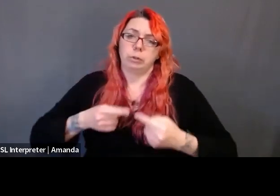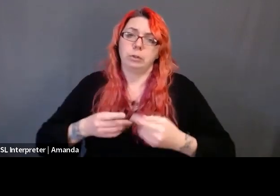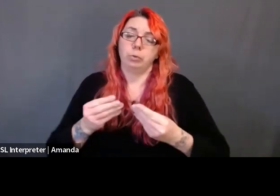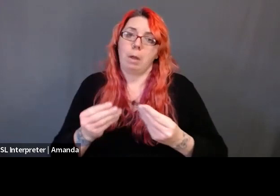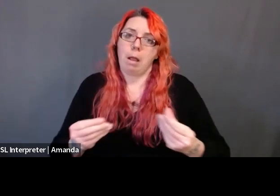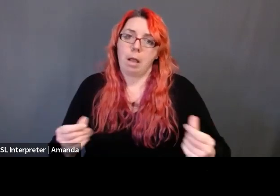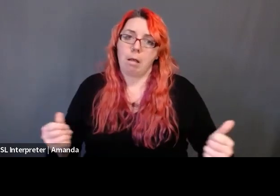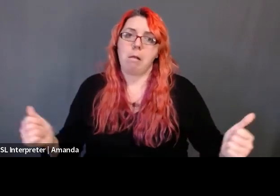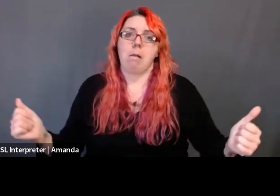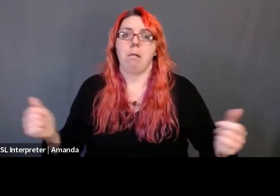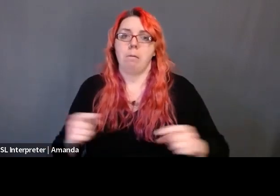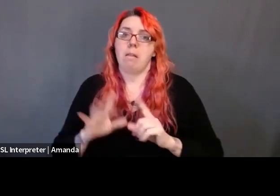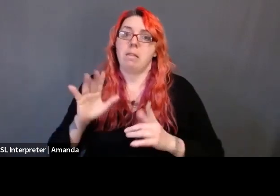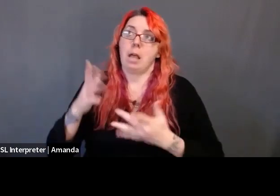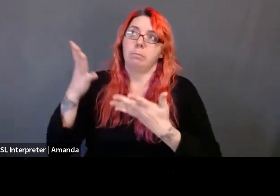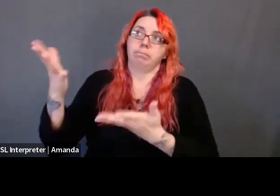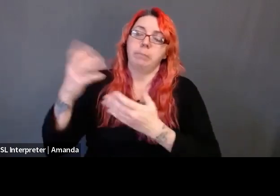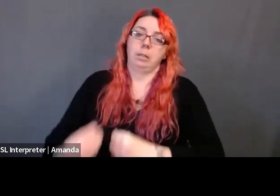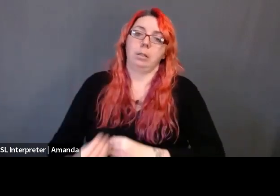North Vancouver.